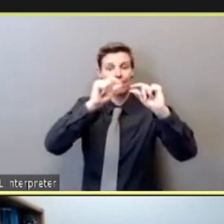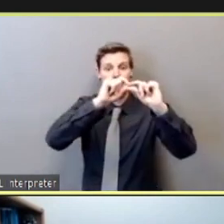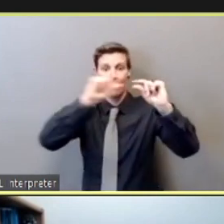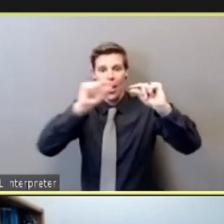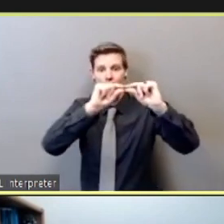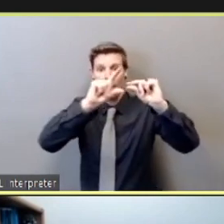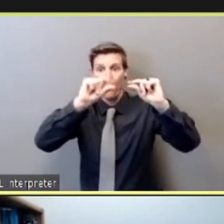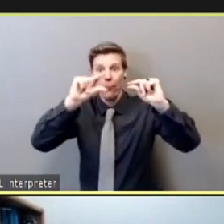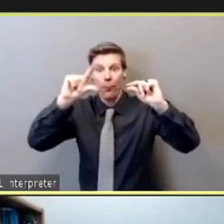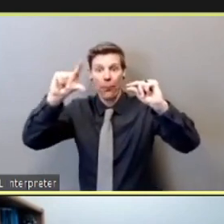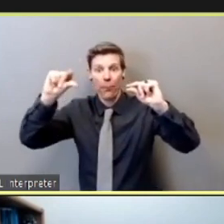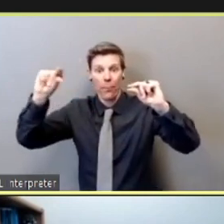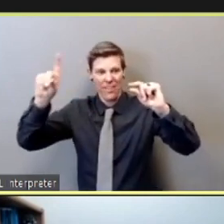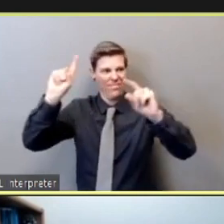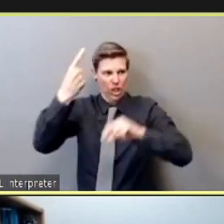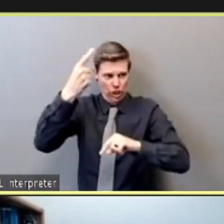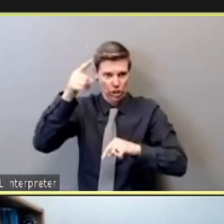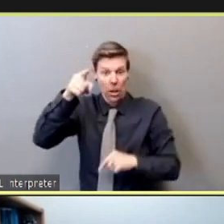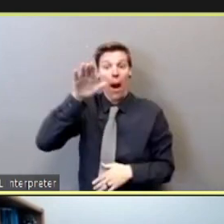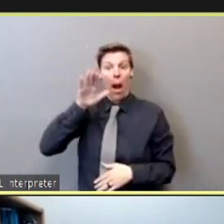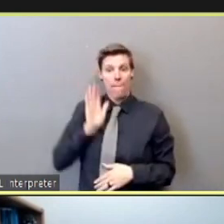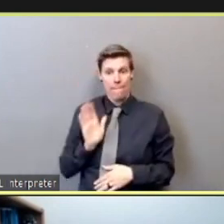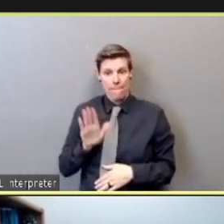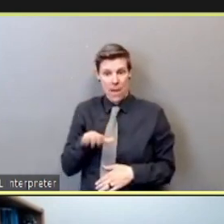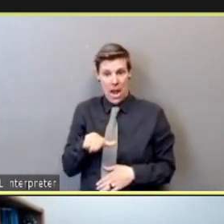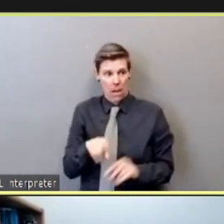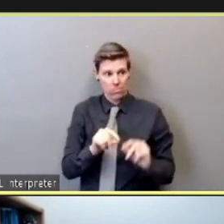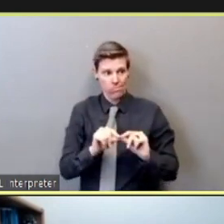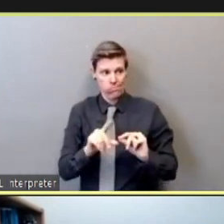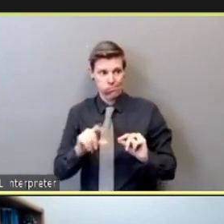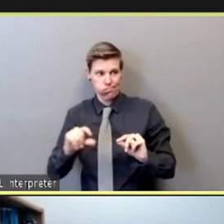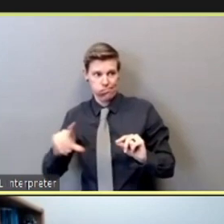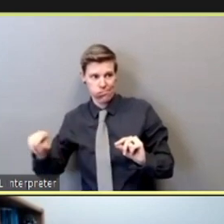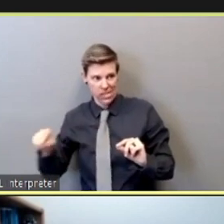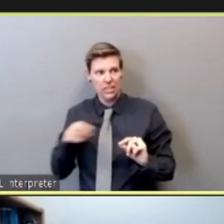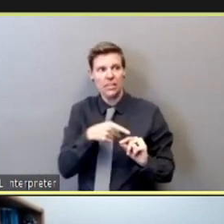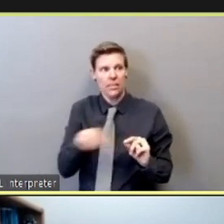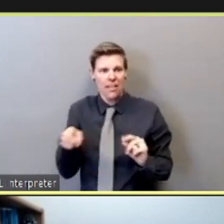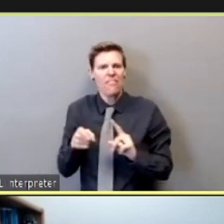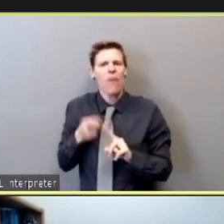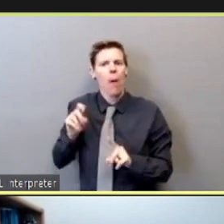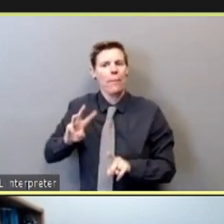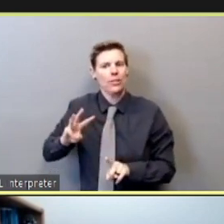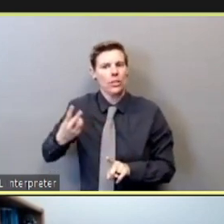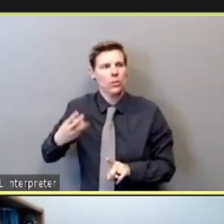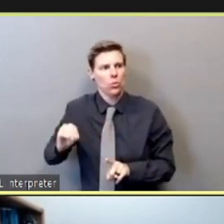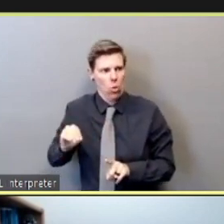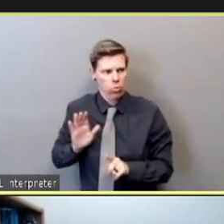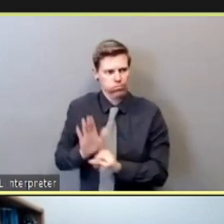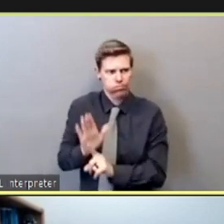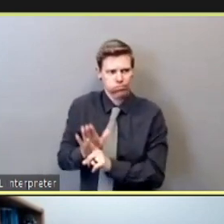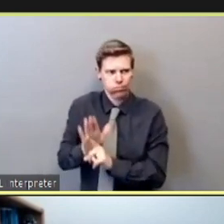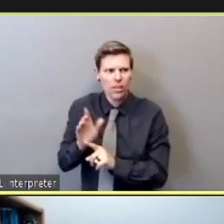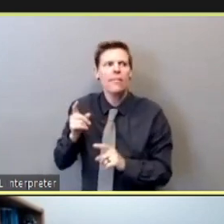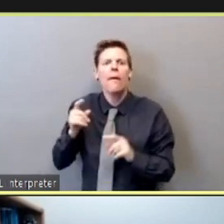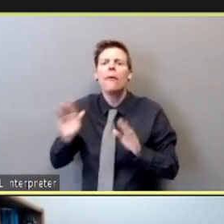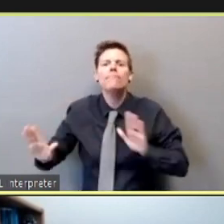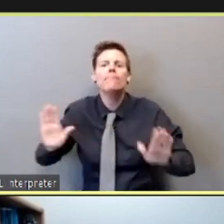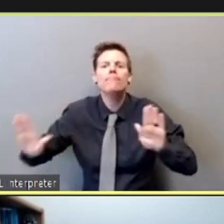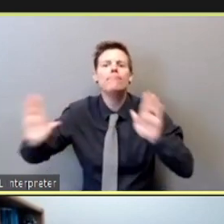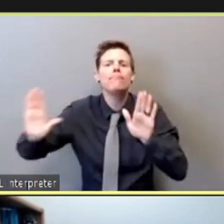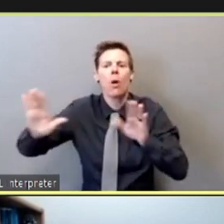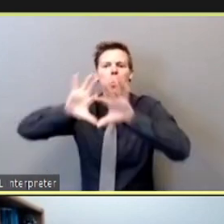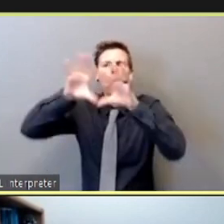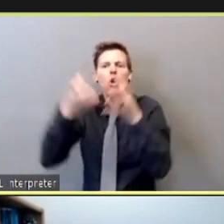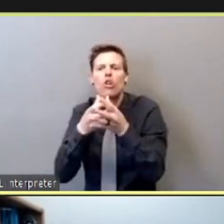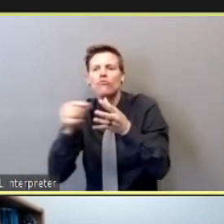on the bottom, this is situation by WHO region, and the United States falls in the region of the